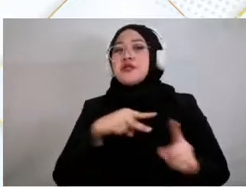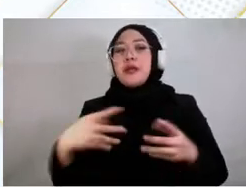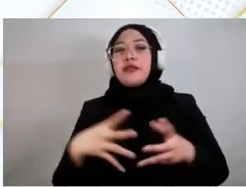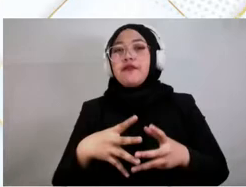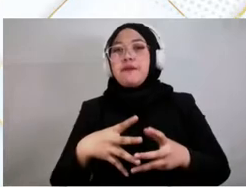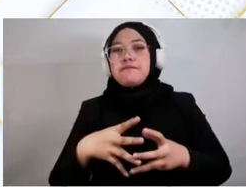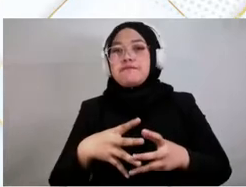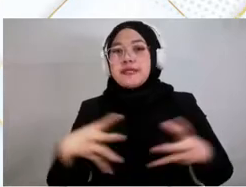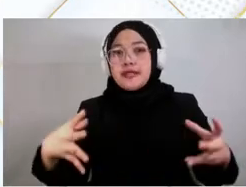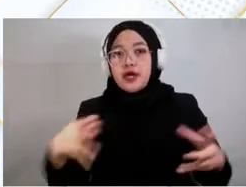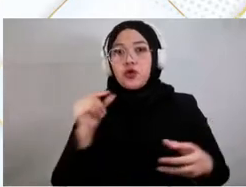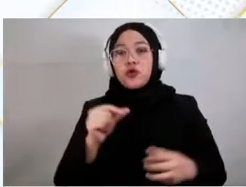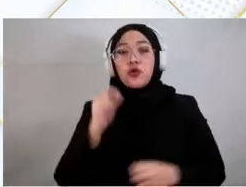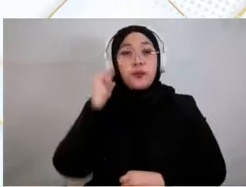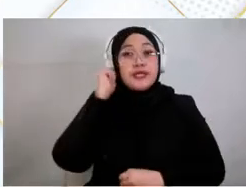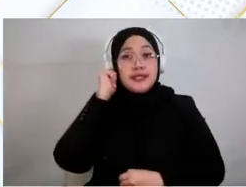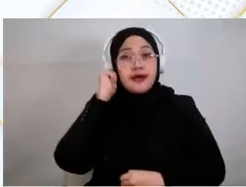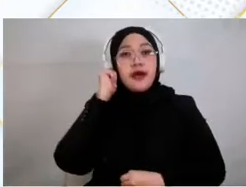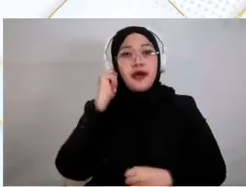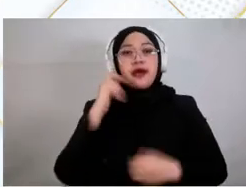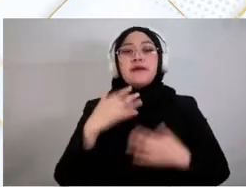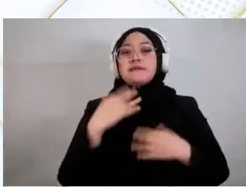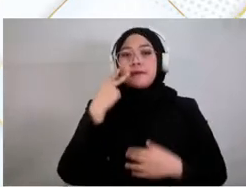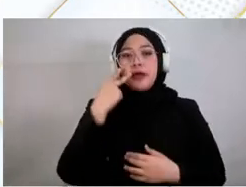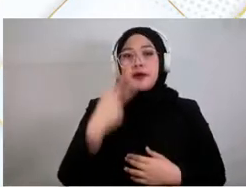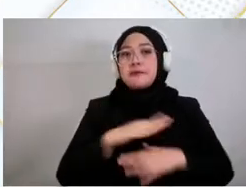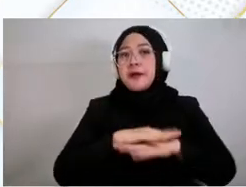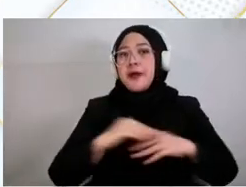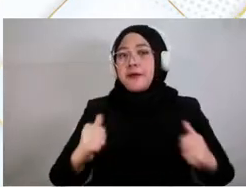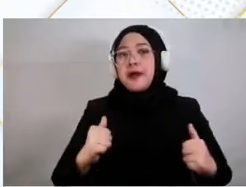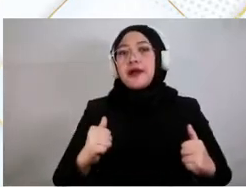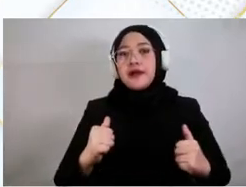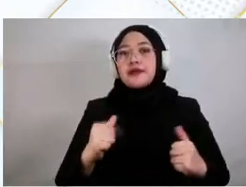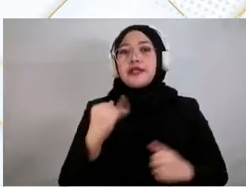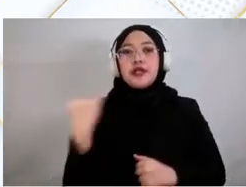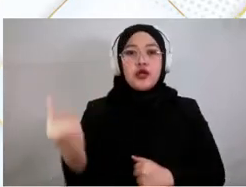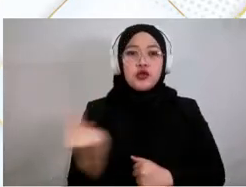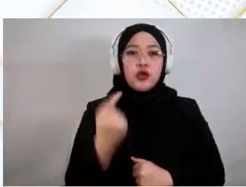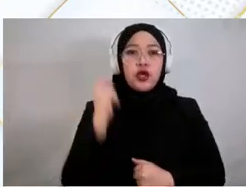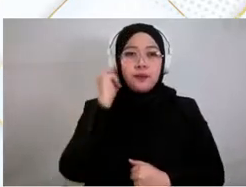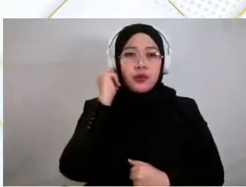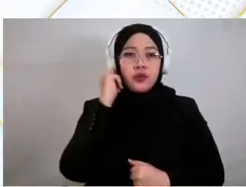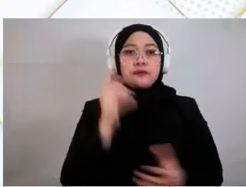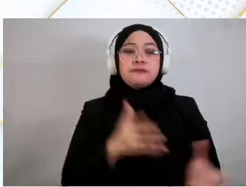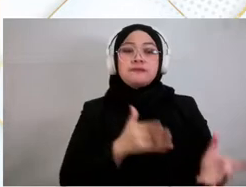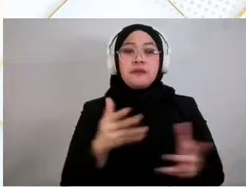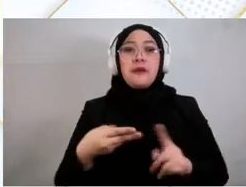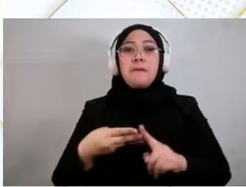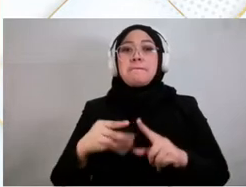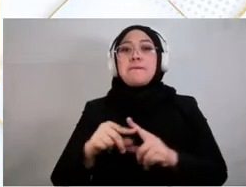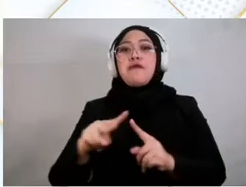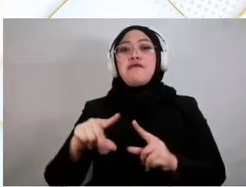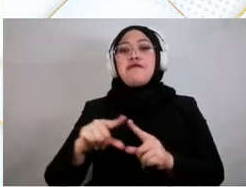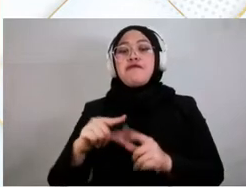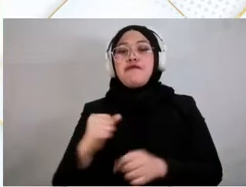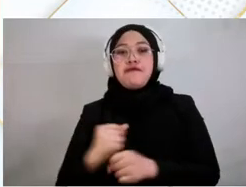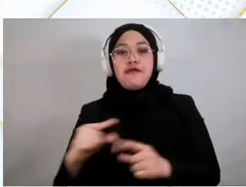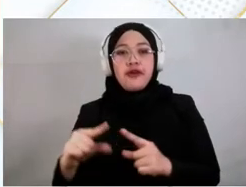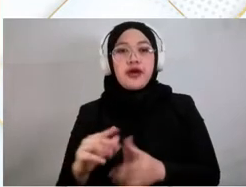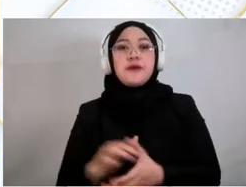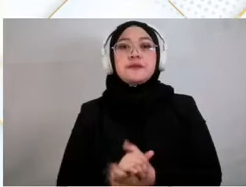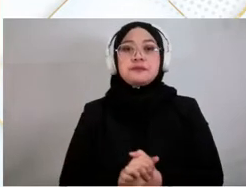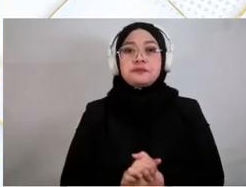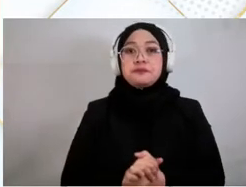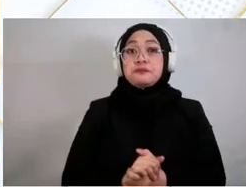for female peacekeepers there. Moving on to Major Basaga. So I'm sure that you